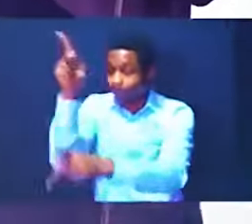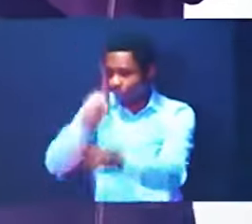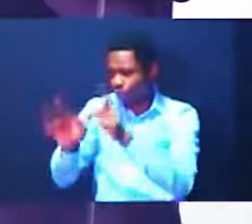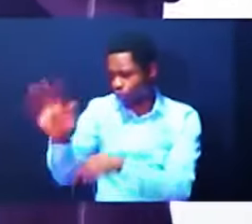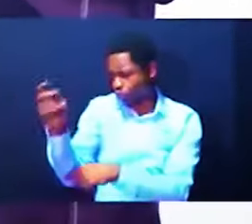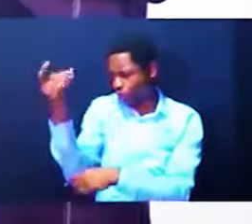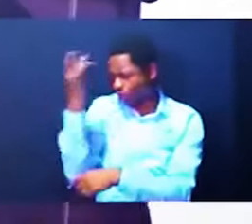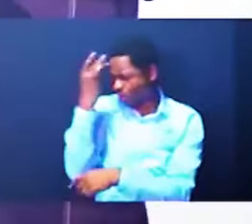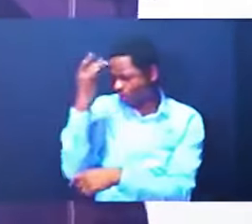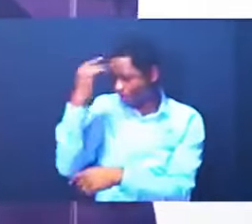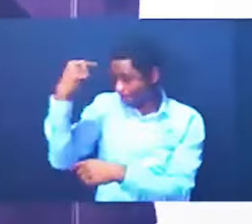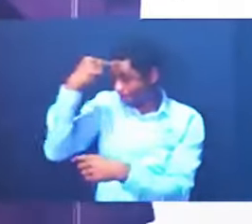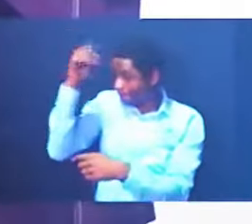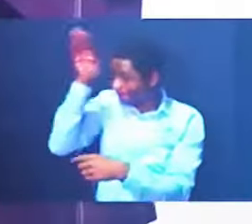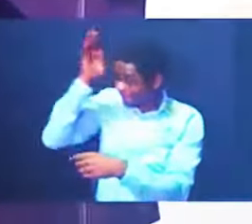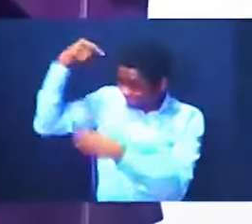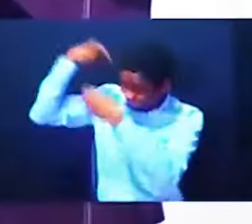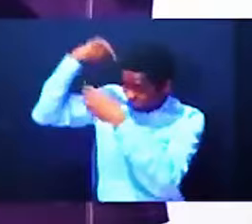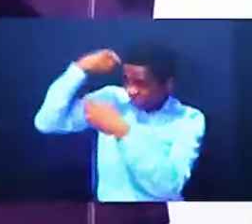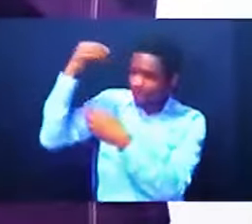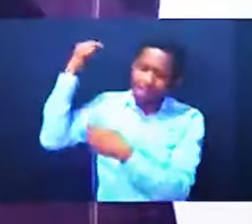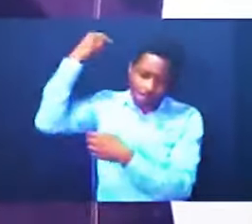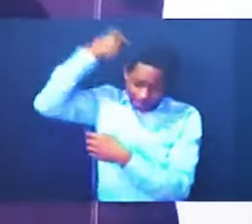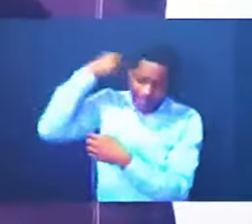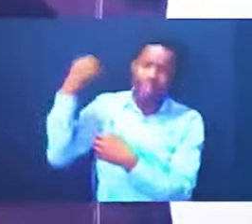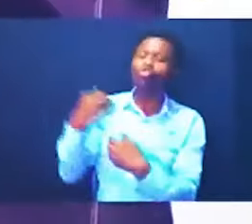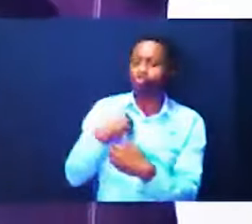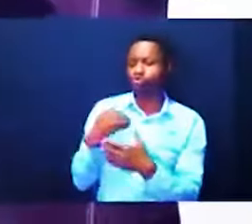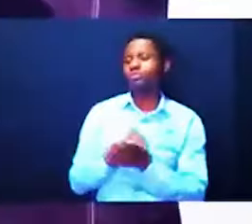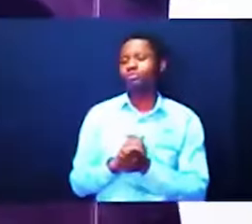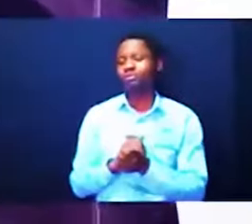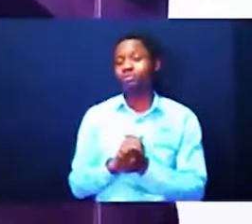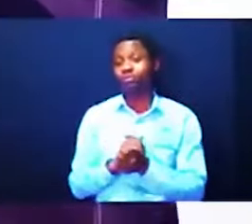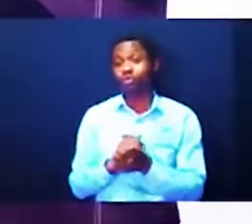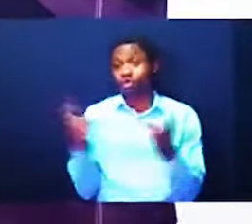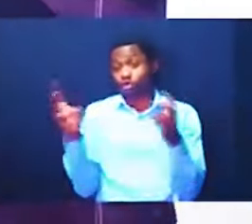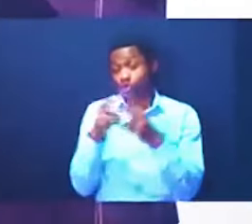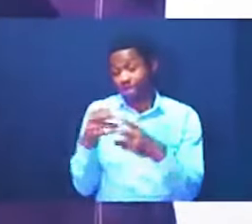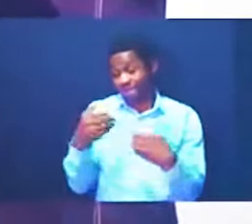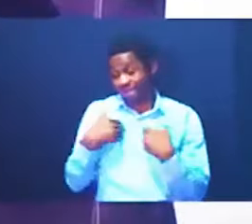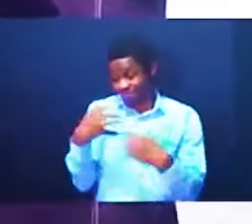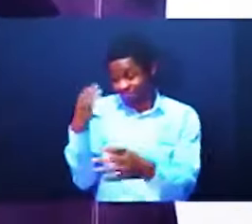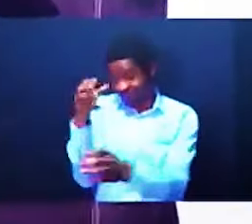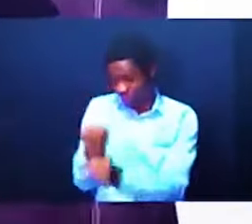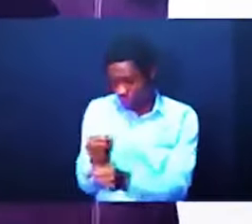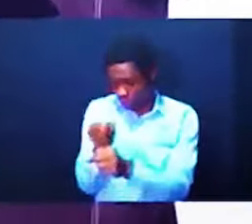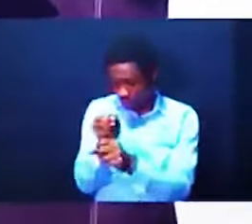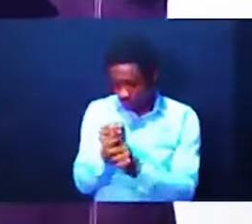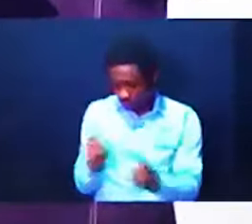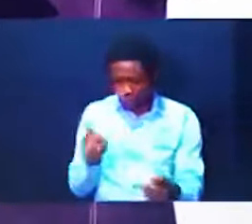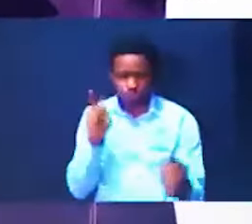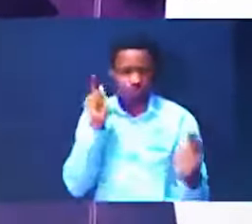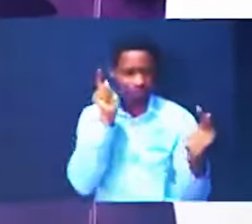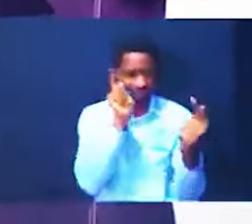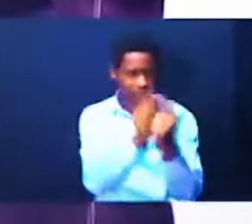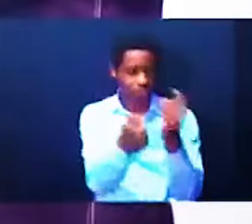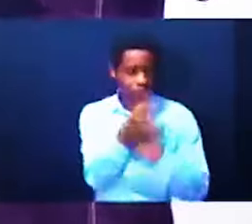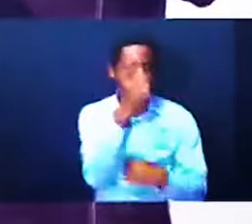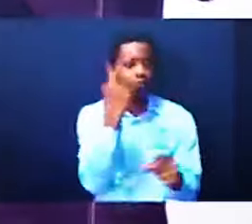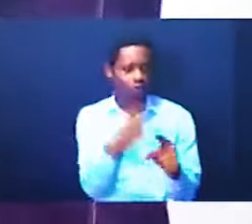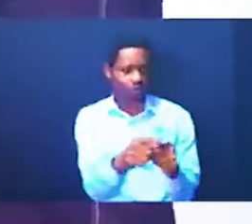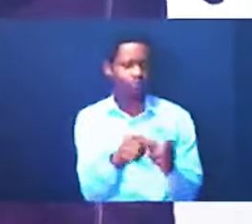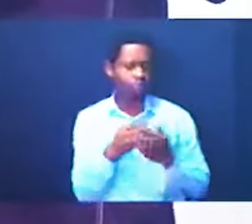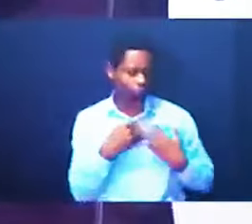you come face to face with the word of God, open up, because the word of God can work on your body, soul, and spirit.